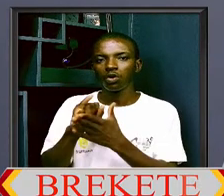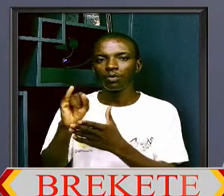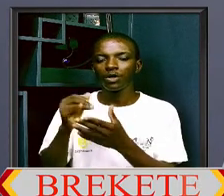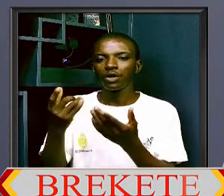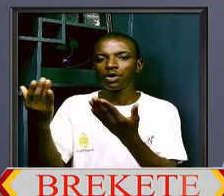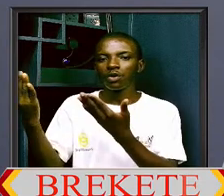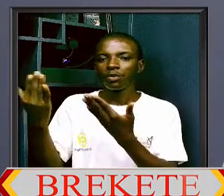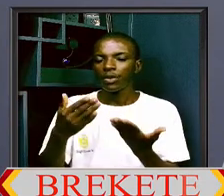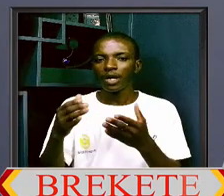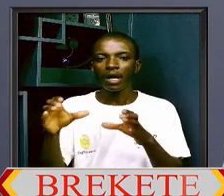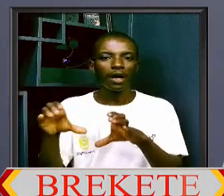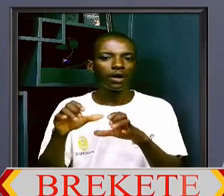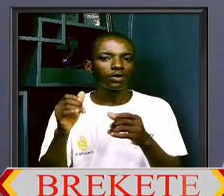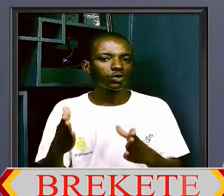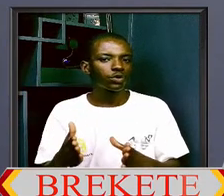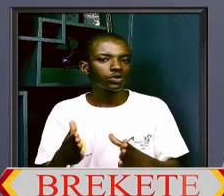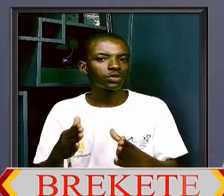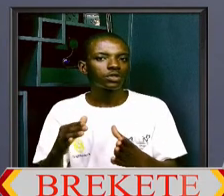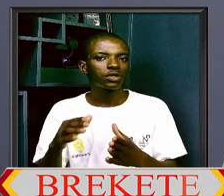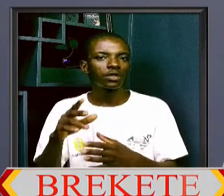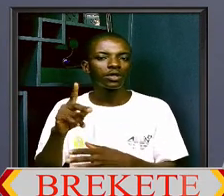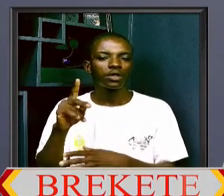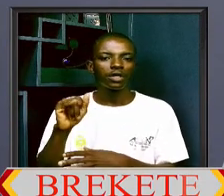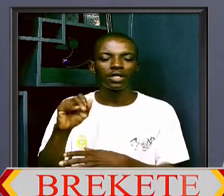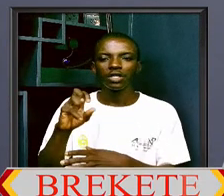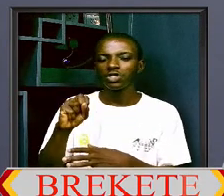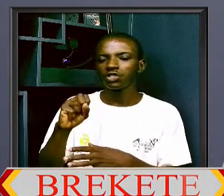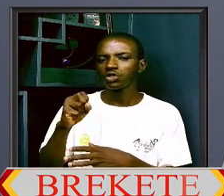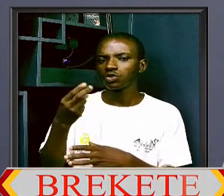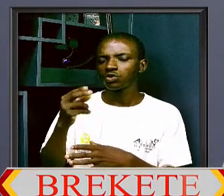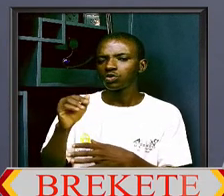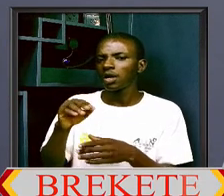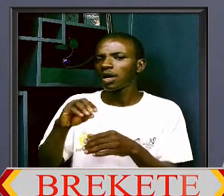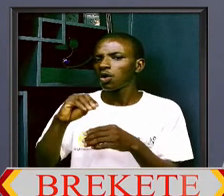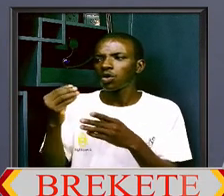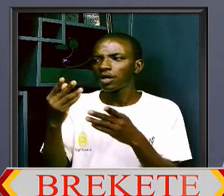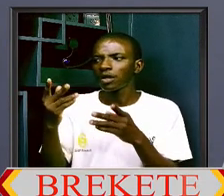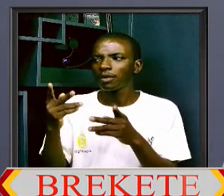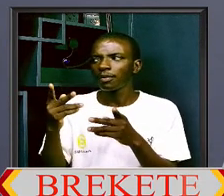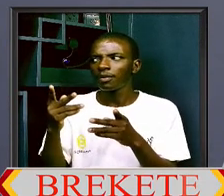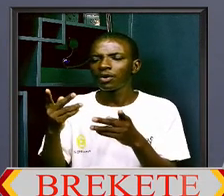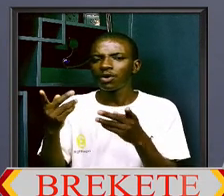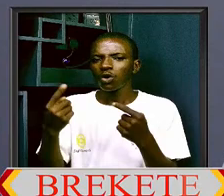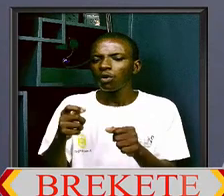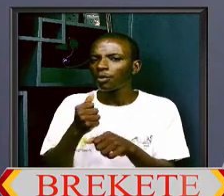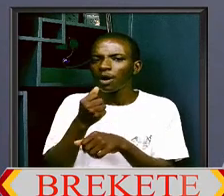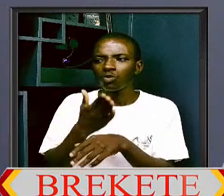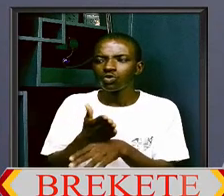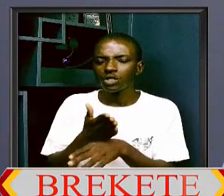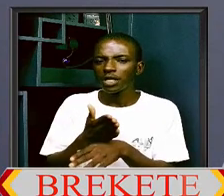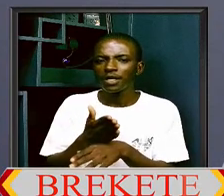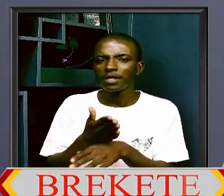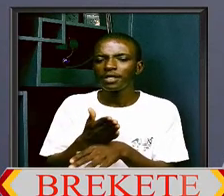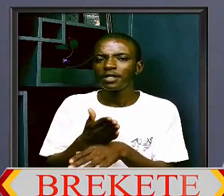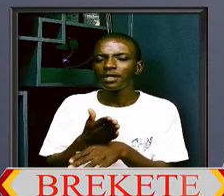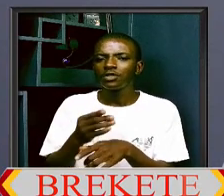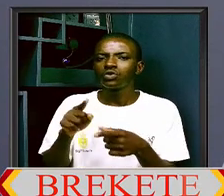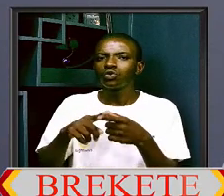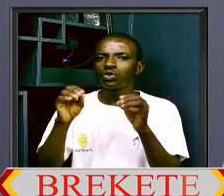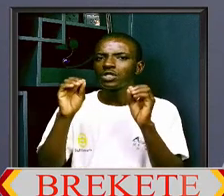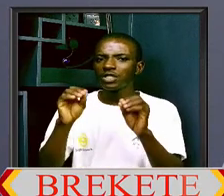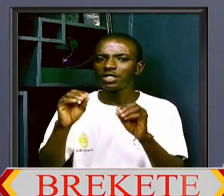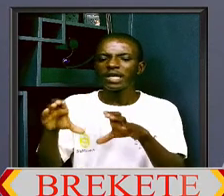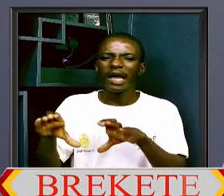uh actors like K henser and other actor they go come Abu they go come